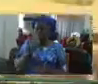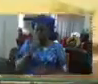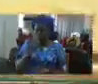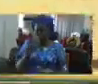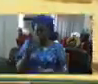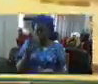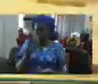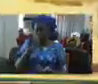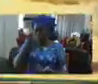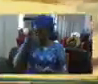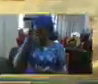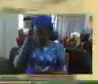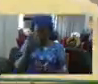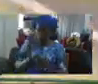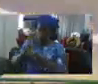Crossover by 10.